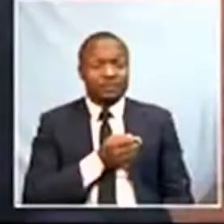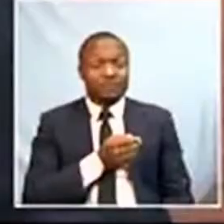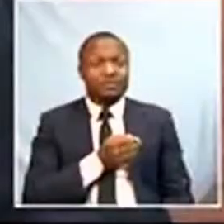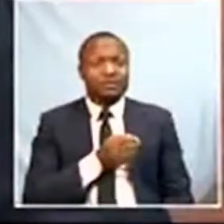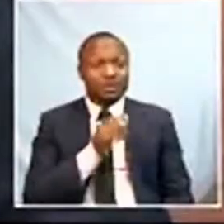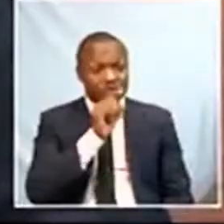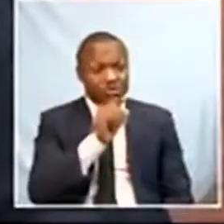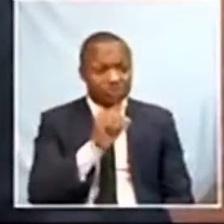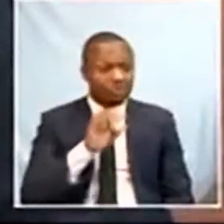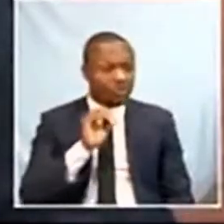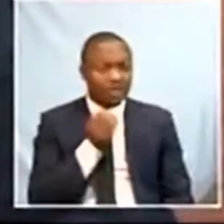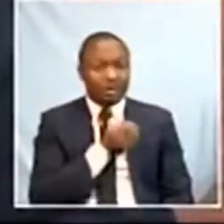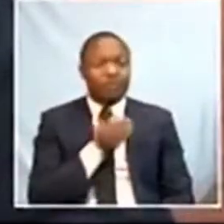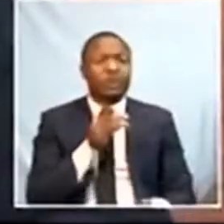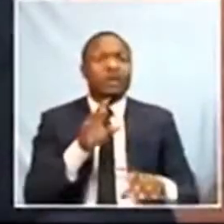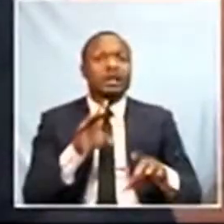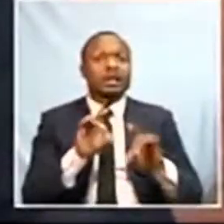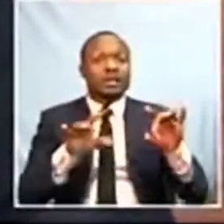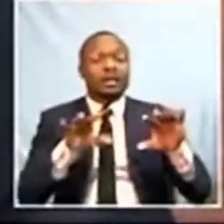MP for Mitete.